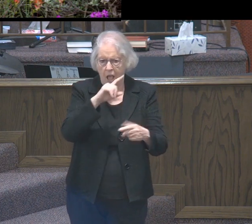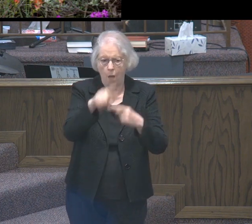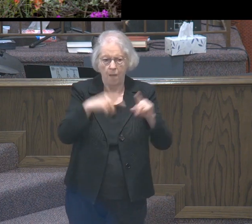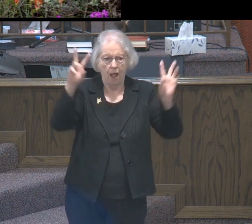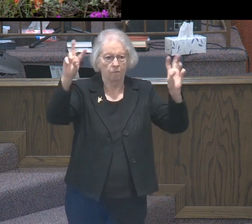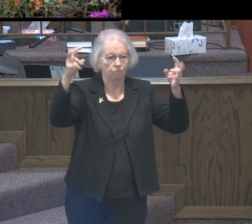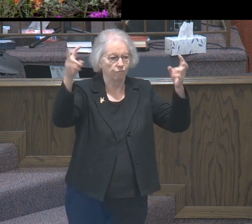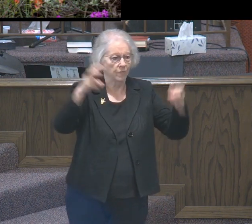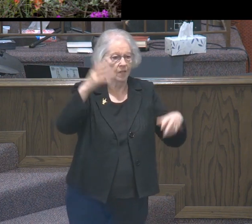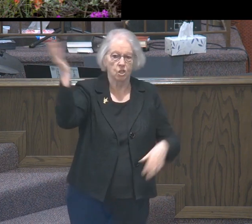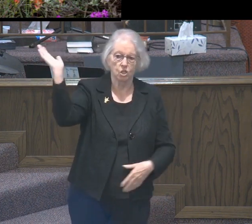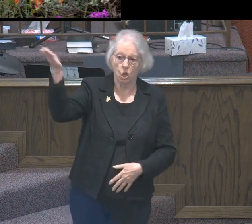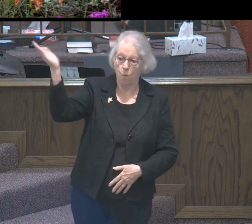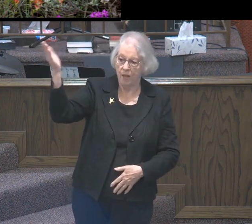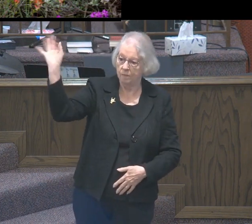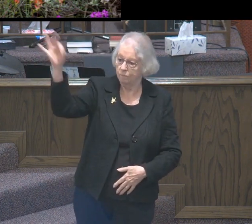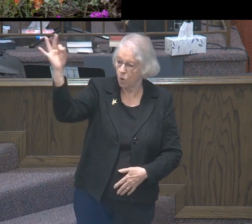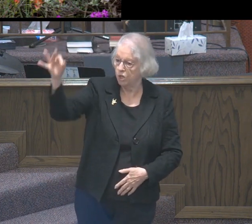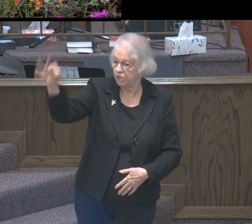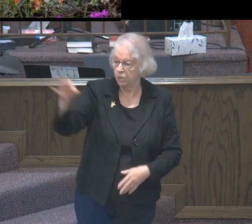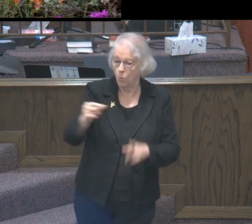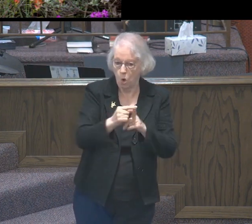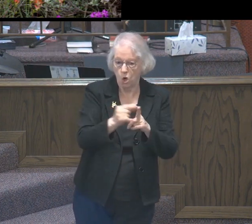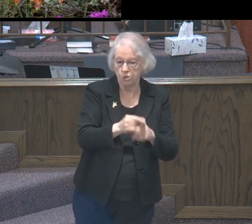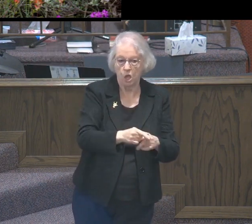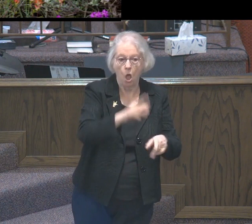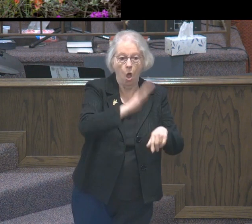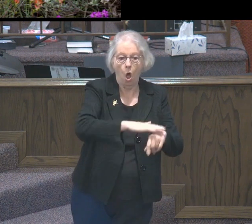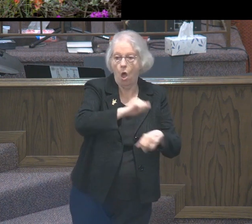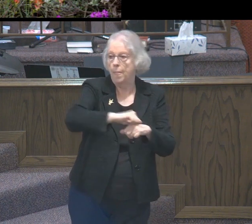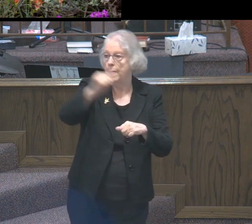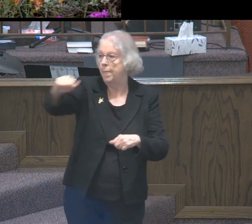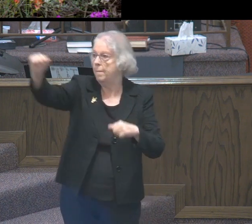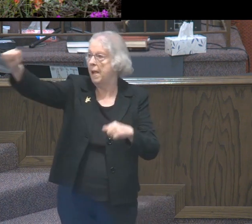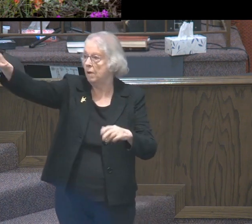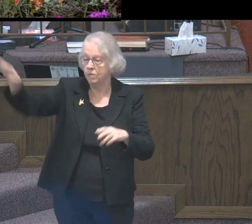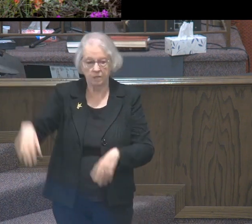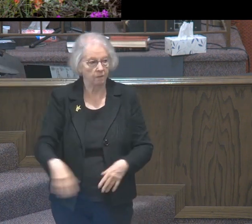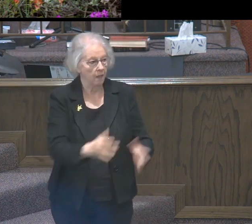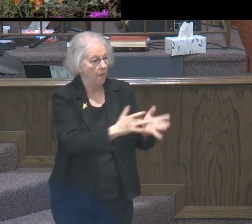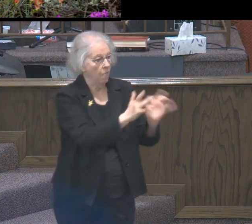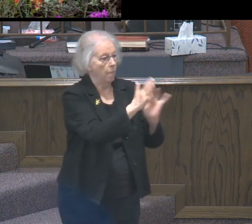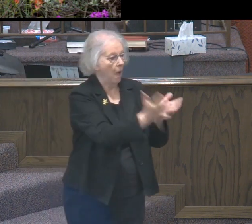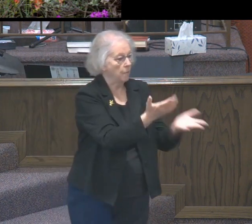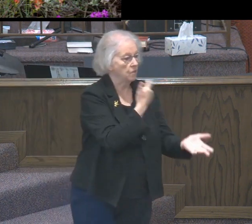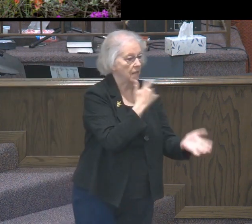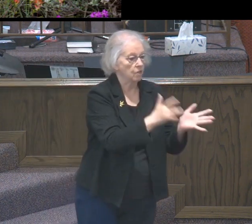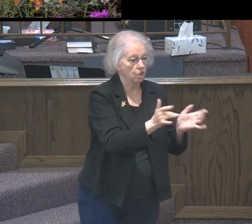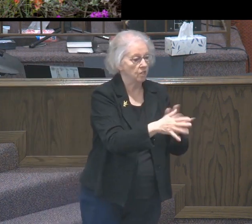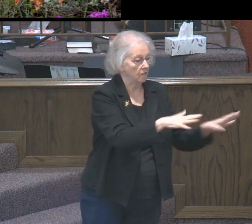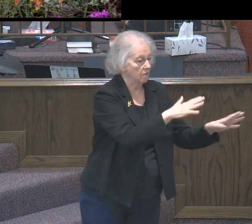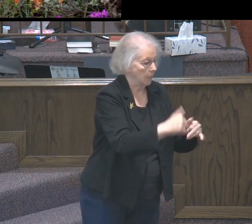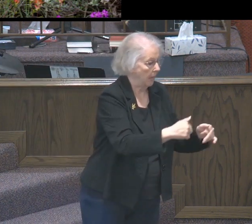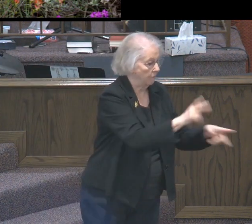of Scripture and what as Jesus is going to continue to walk and talk